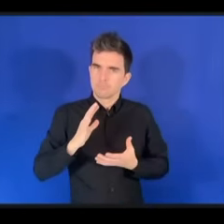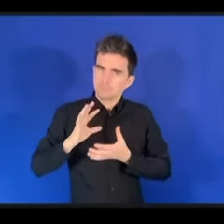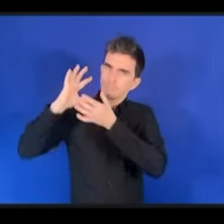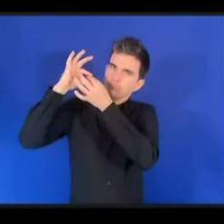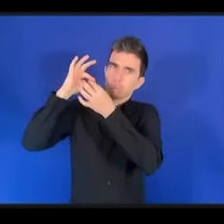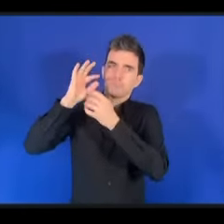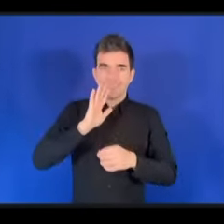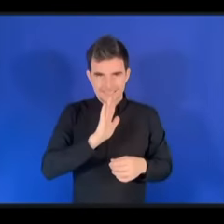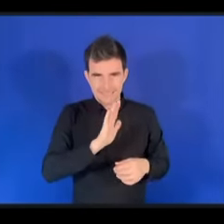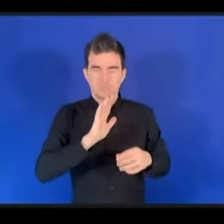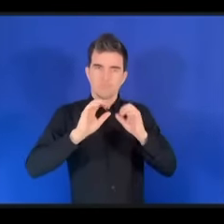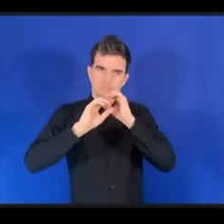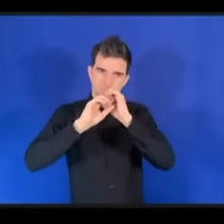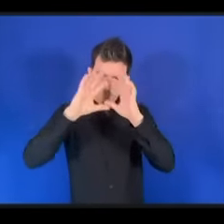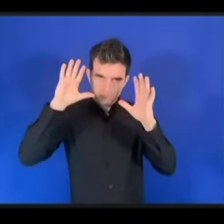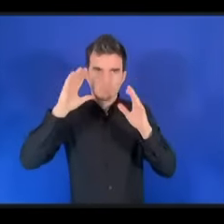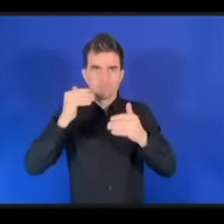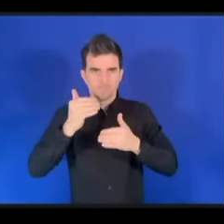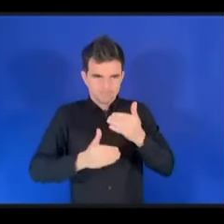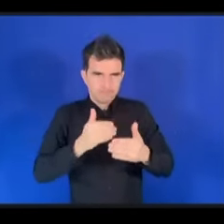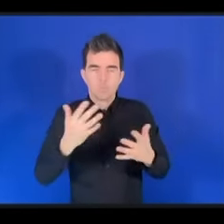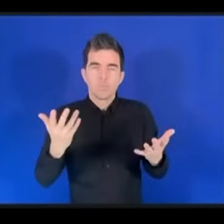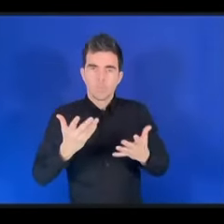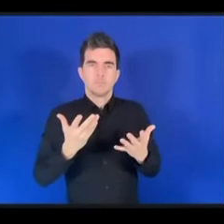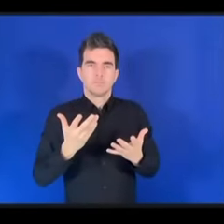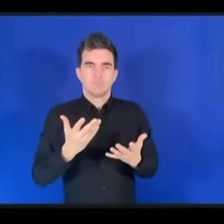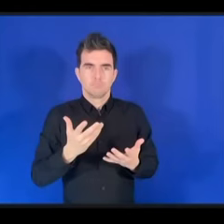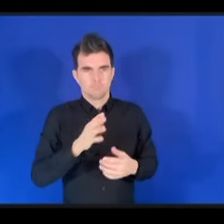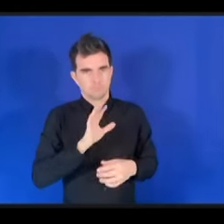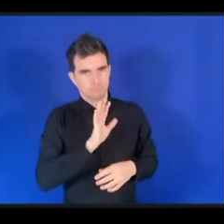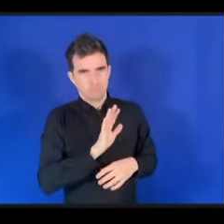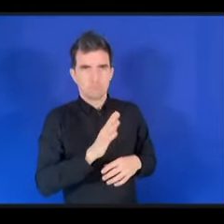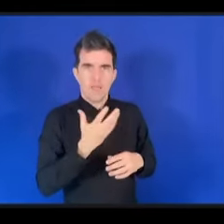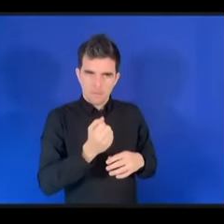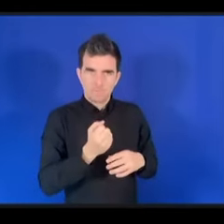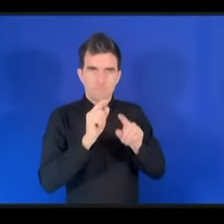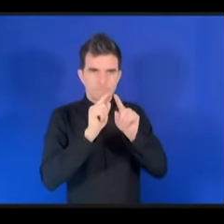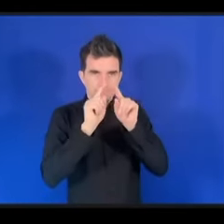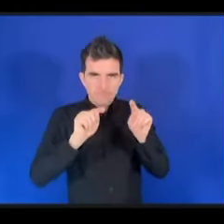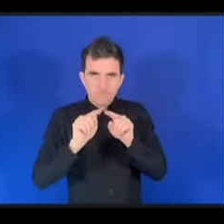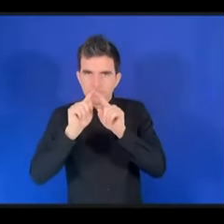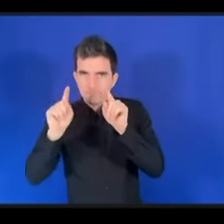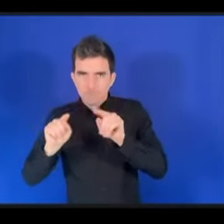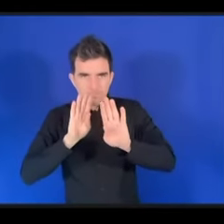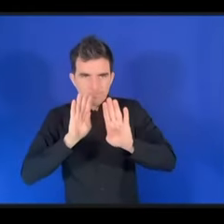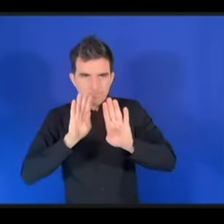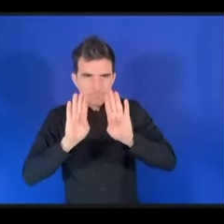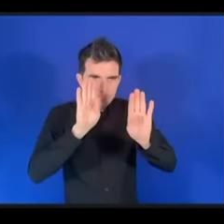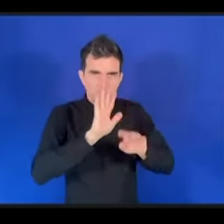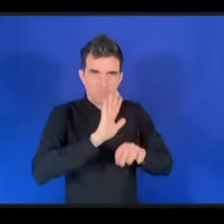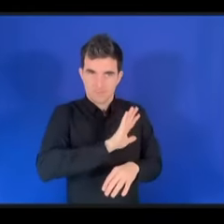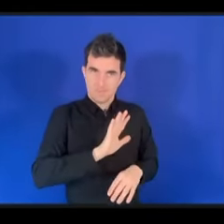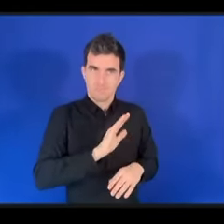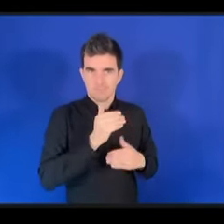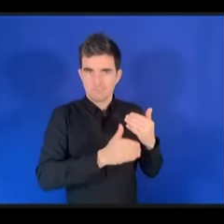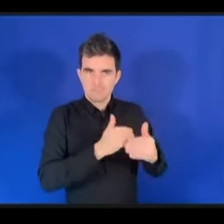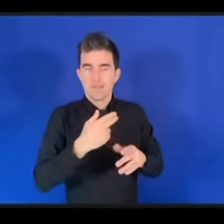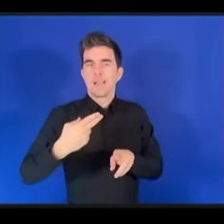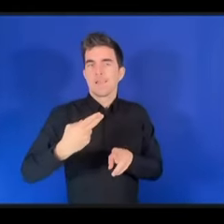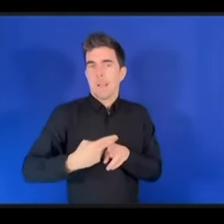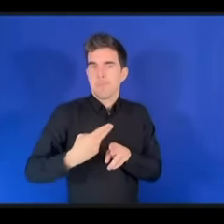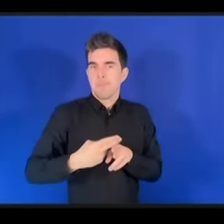at a company called Nintendo. So Kyoto is where Nintendo is based, and also